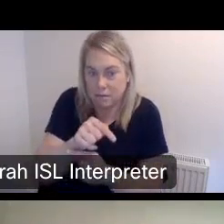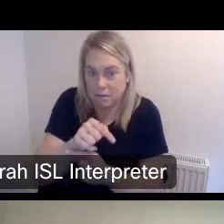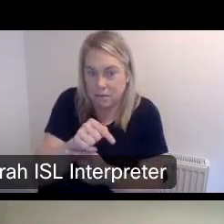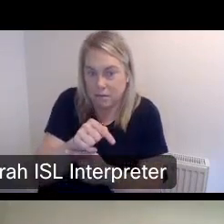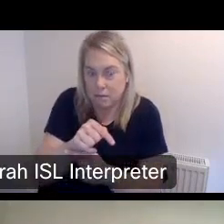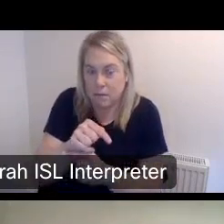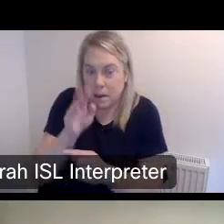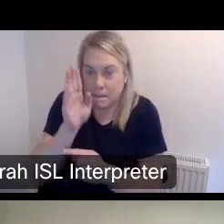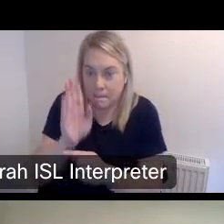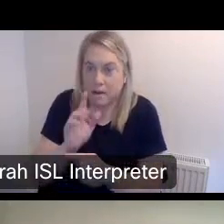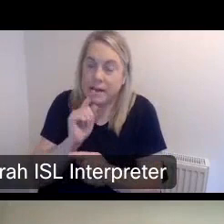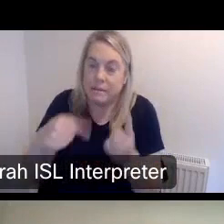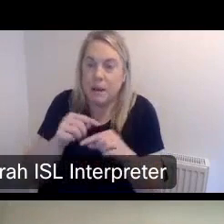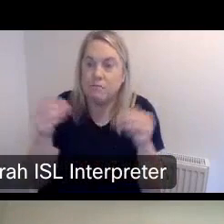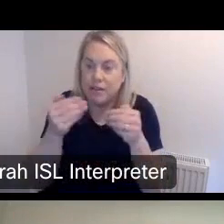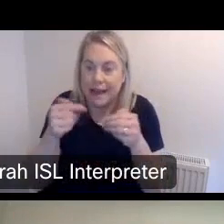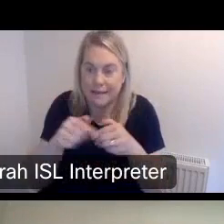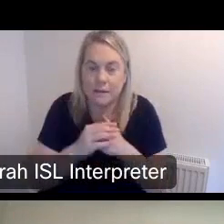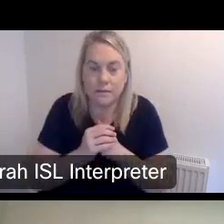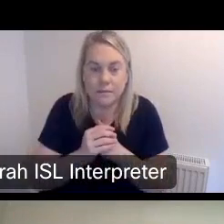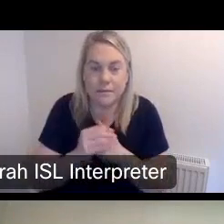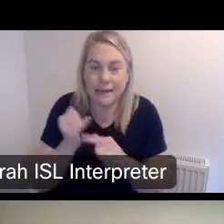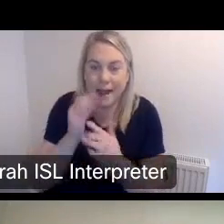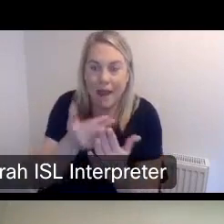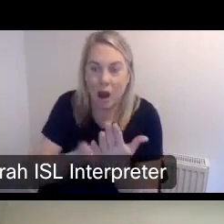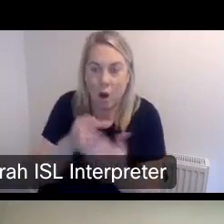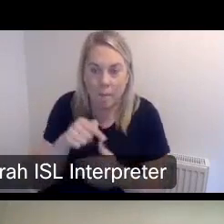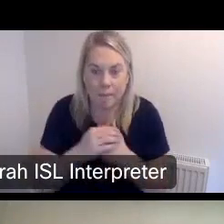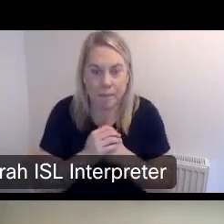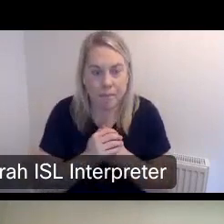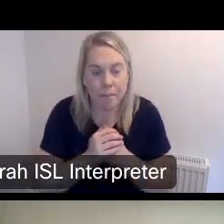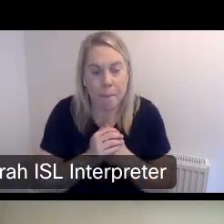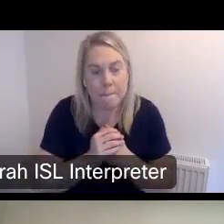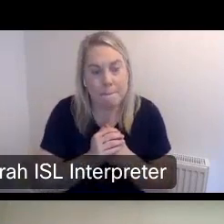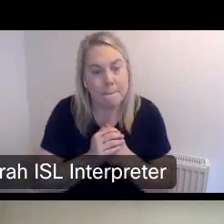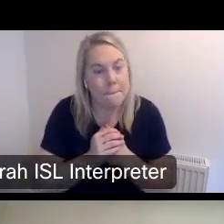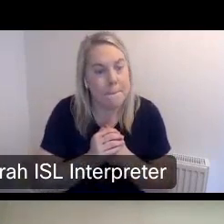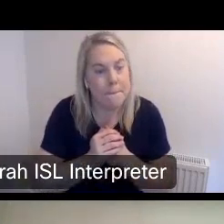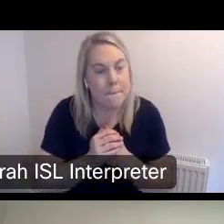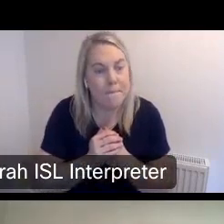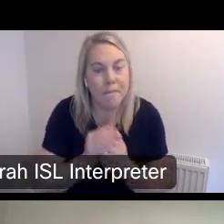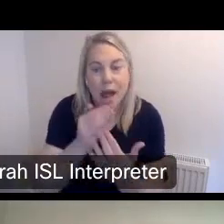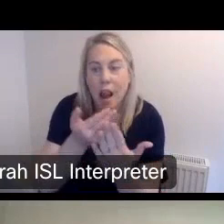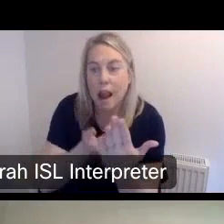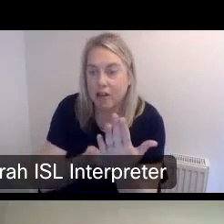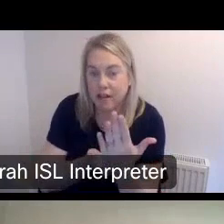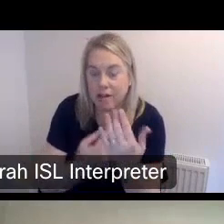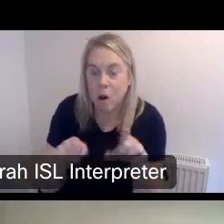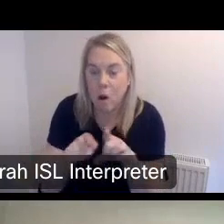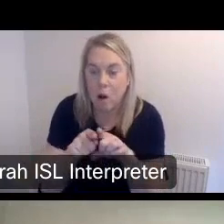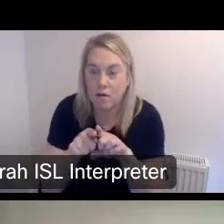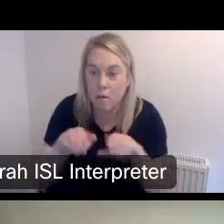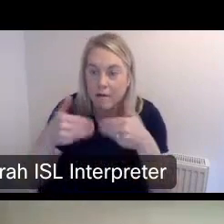notifiable incident is protected in legislation. The legislation also provides